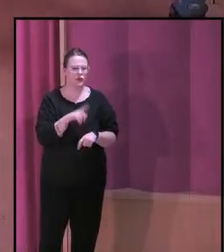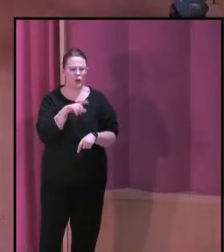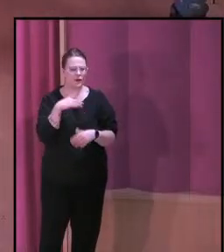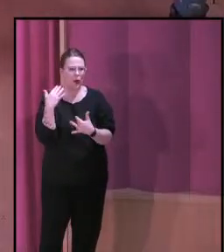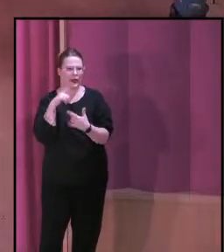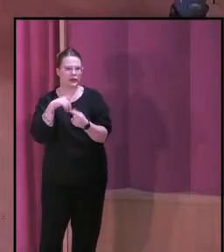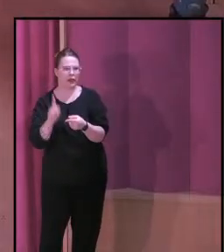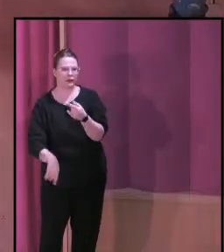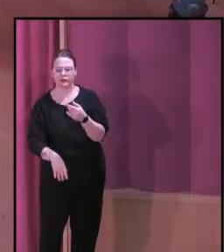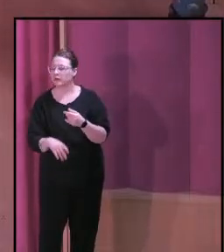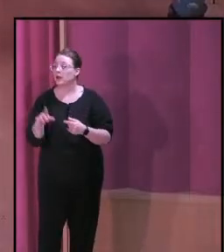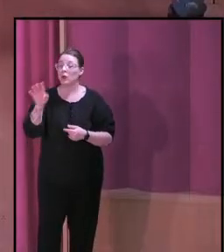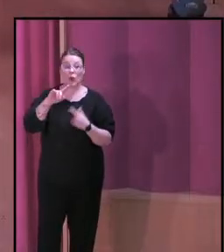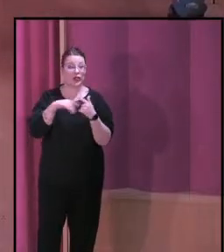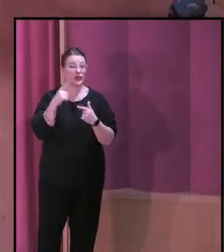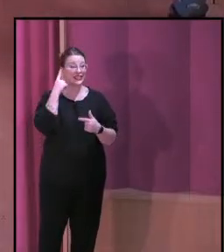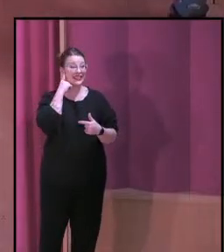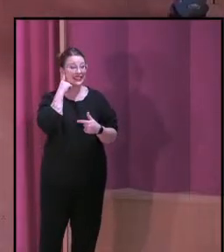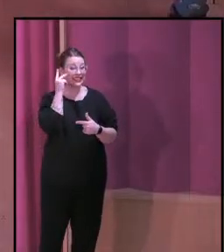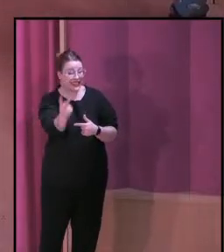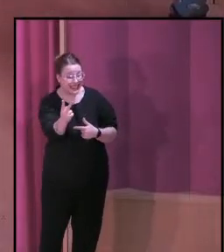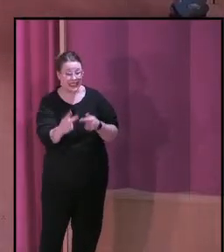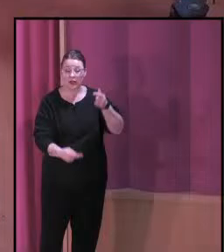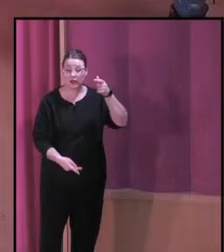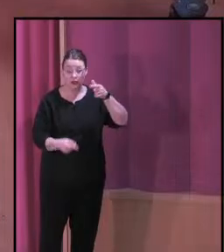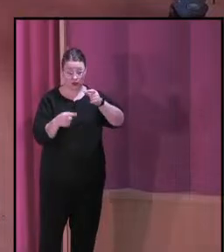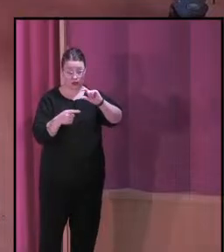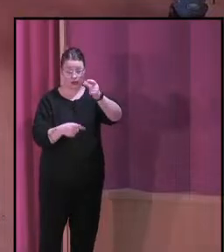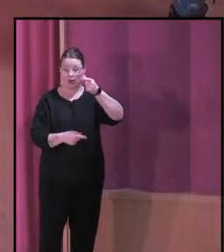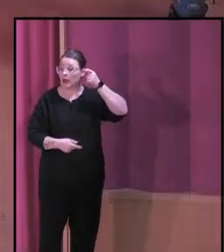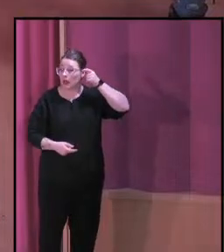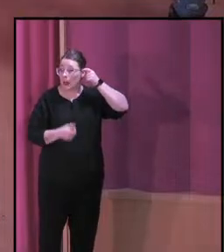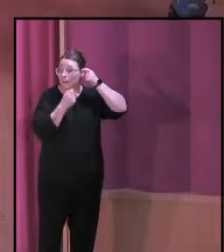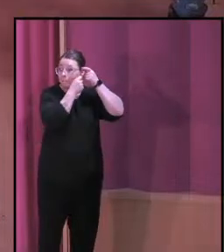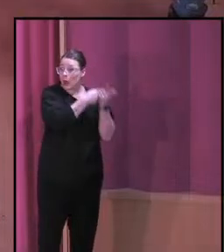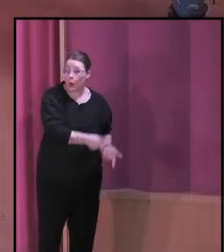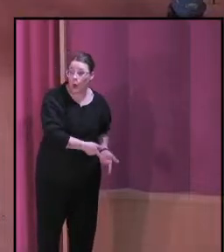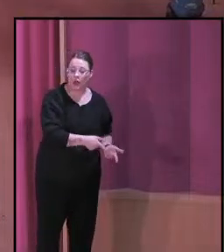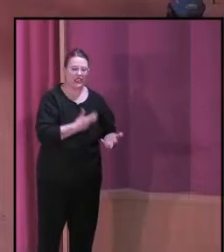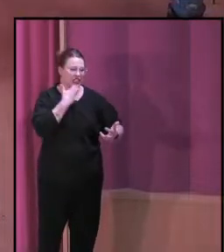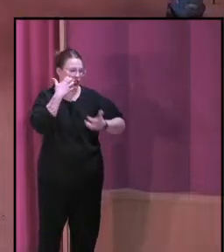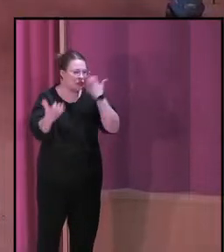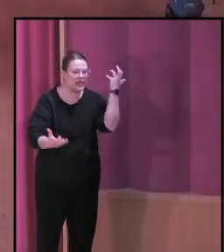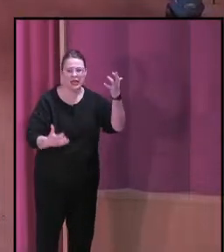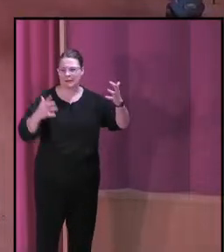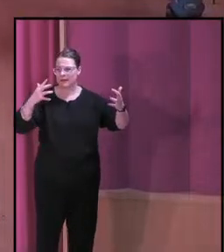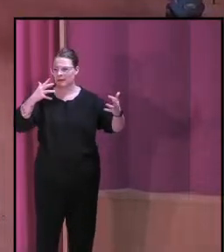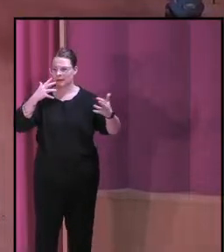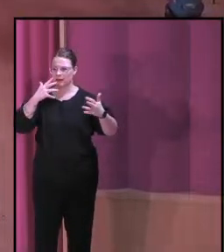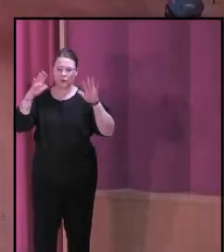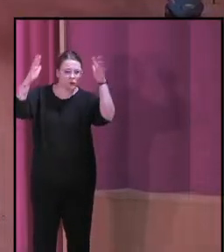chip fly. That's your cue to clap, cheer, scream, yell, whistle, make noise any way you can.